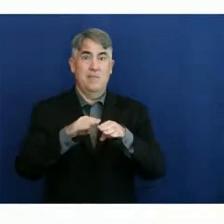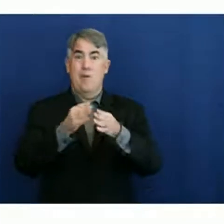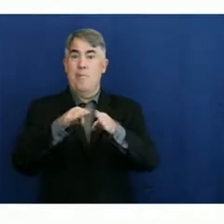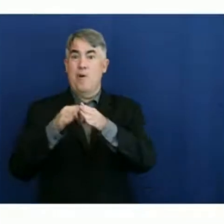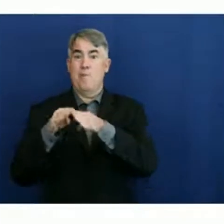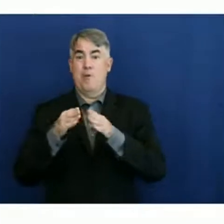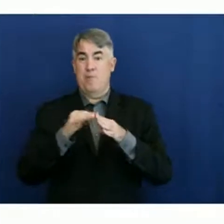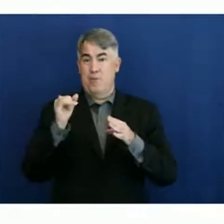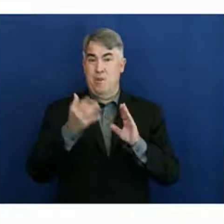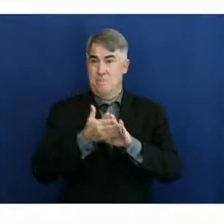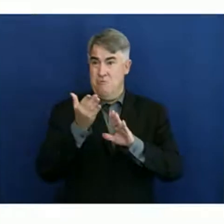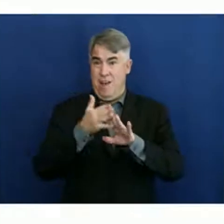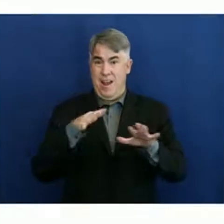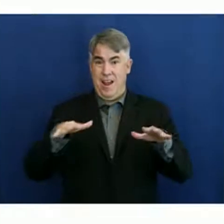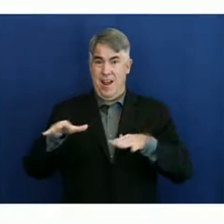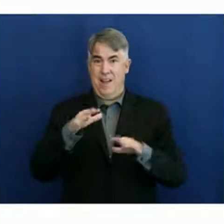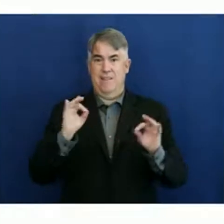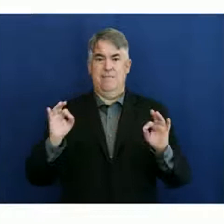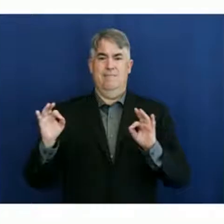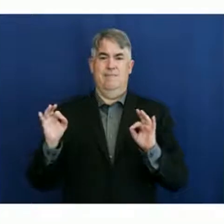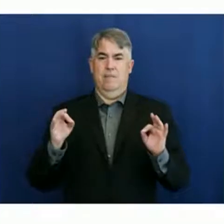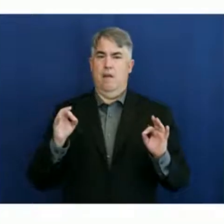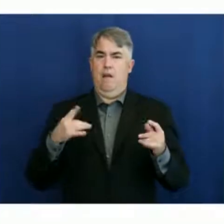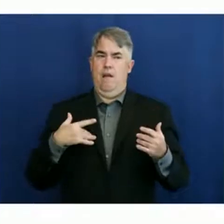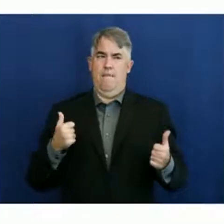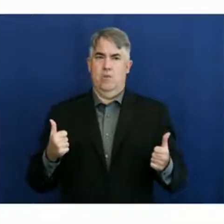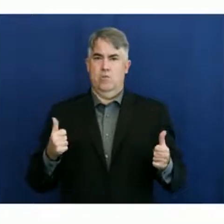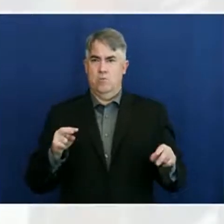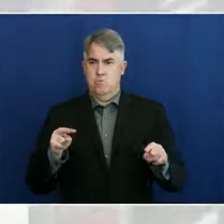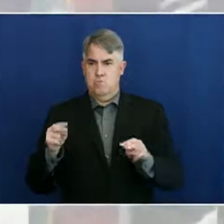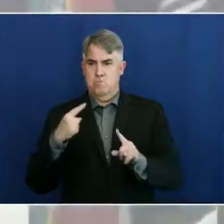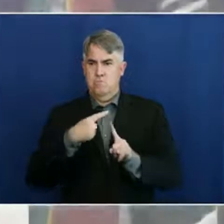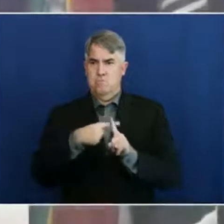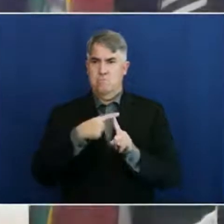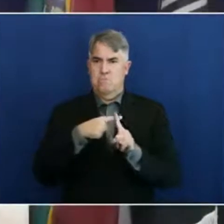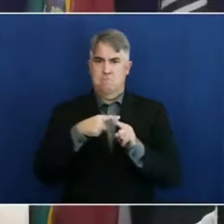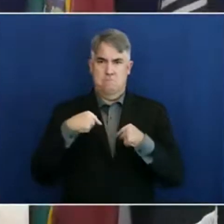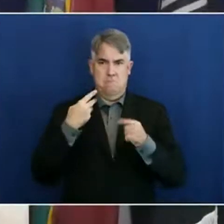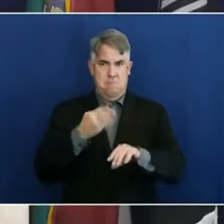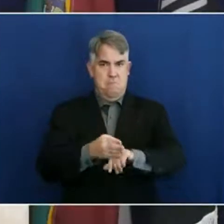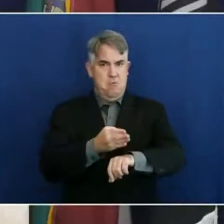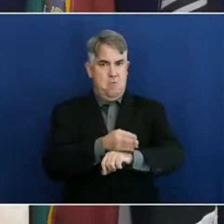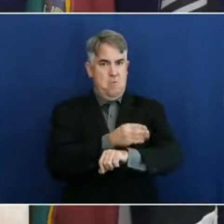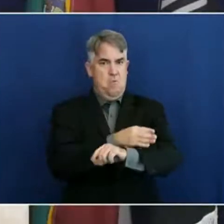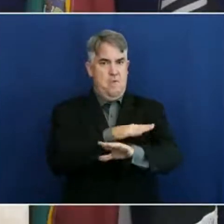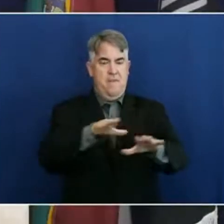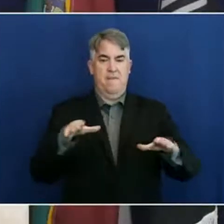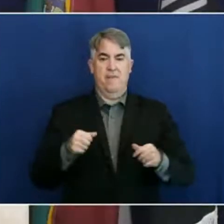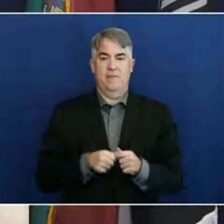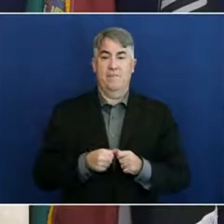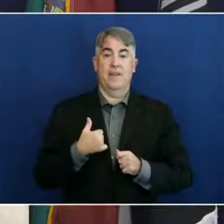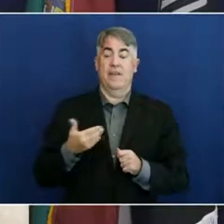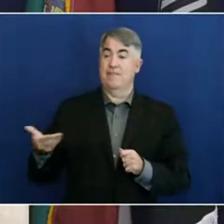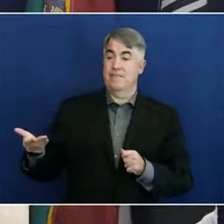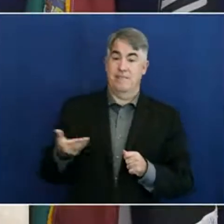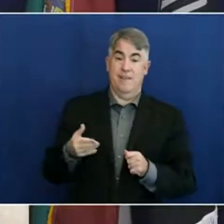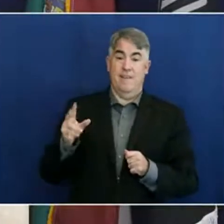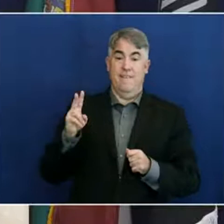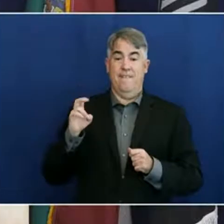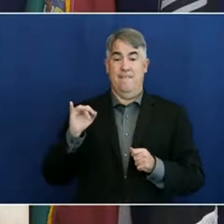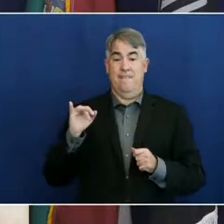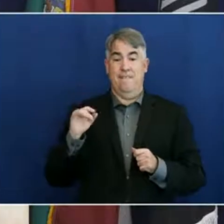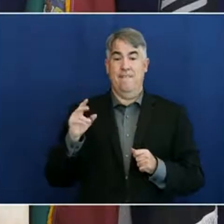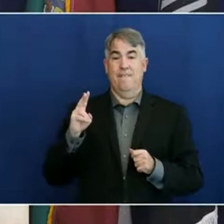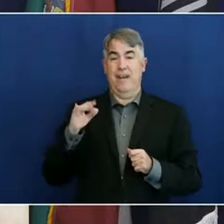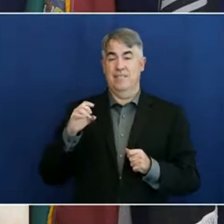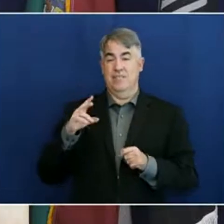and so we feel very good with the direction we're headed and how San Diegans are responding at this point. We'll now hear from Vice Chair Vargas, and then we'll go to your